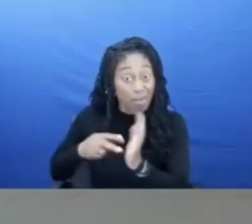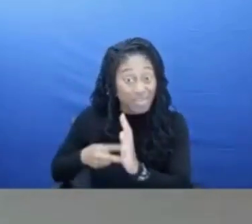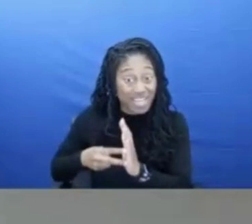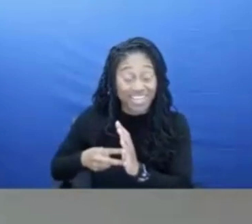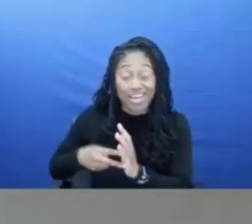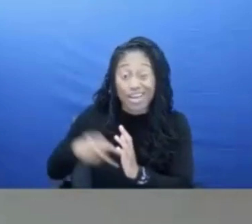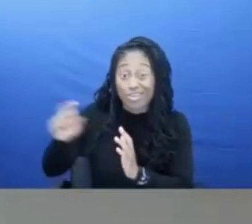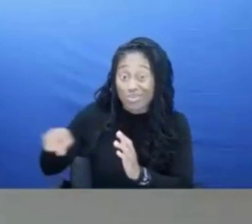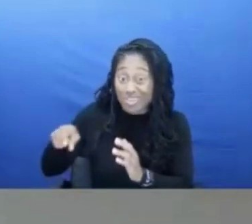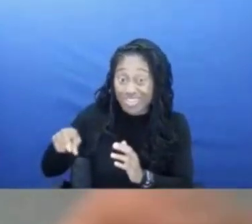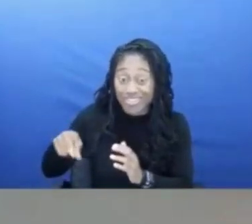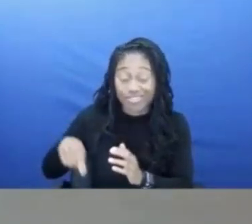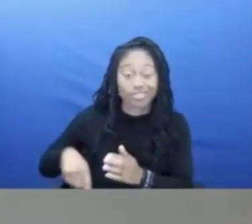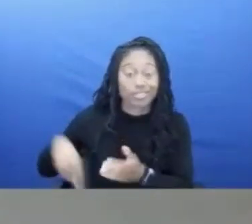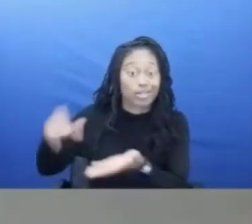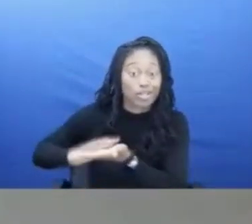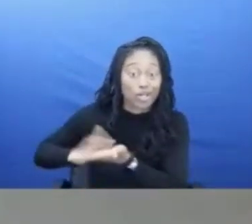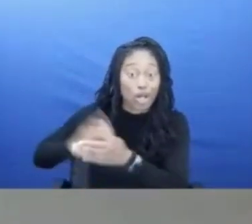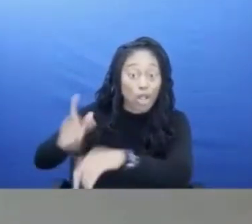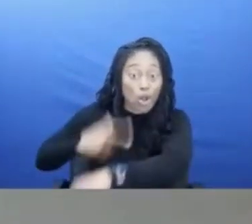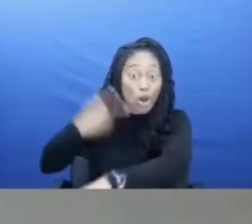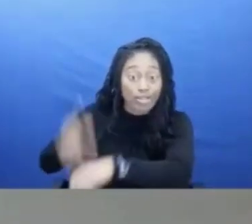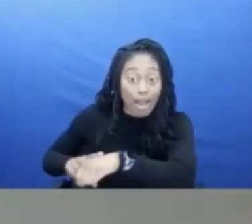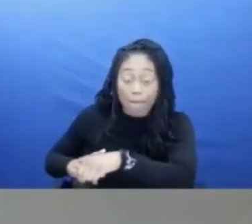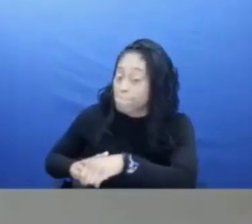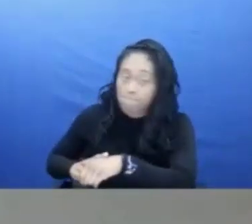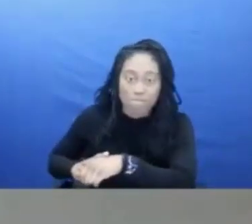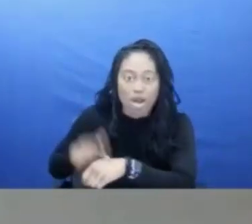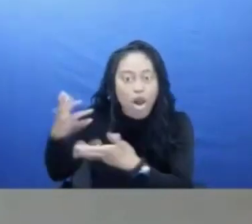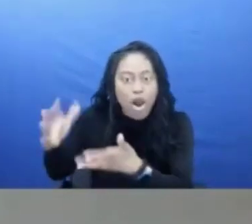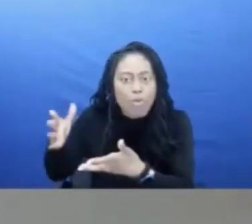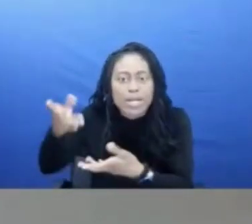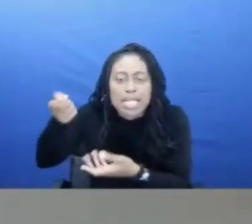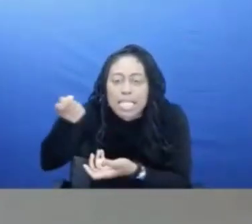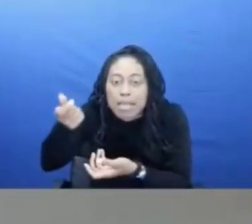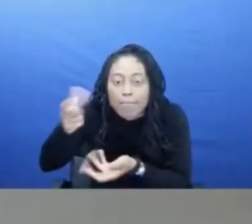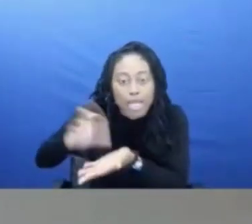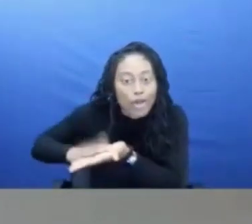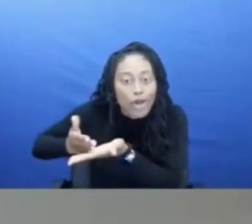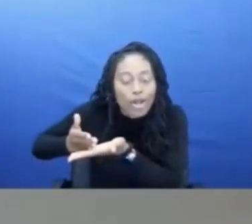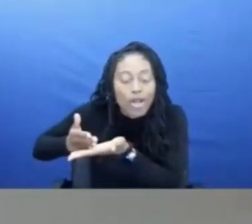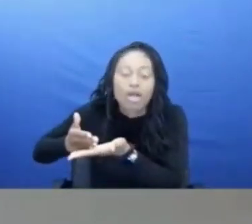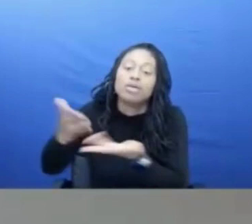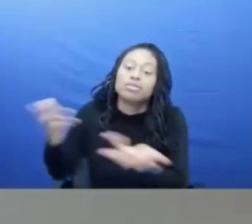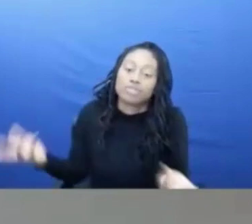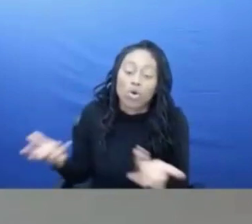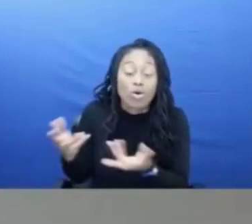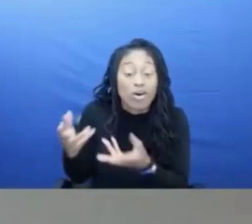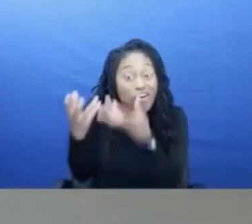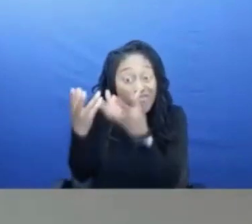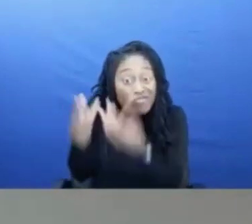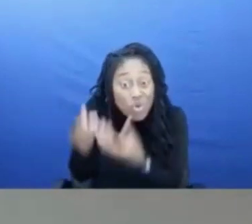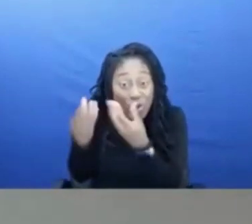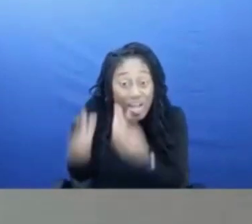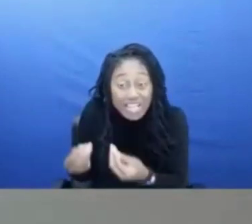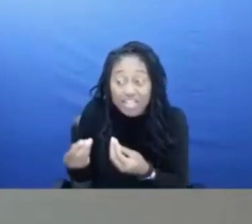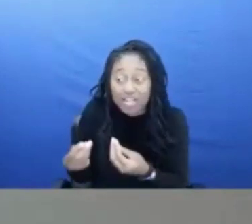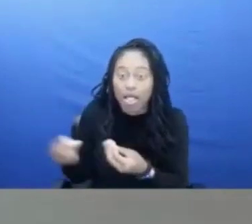cooking times and typically less fluid if you were to be cooking them in a fluid base.